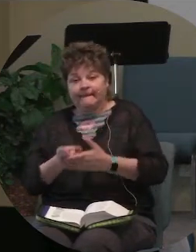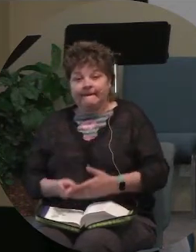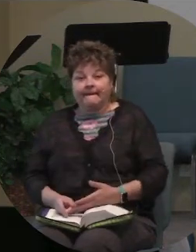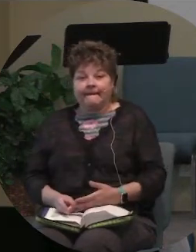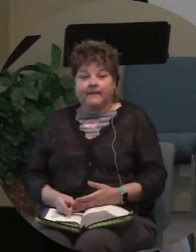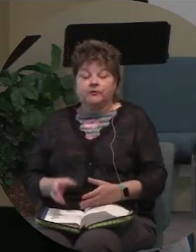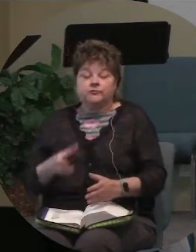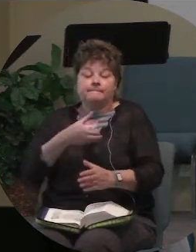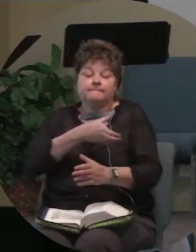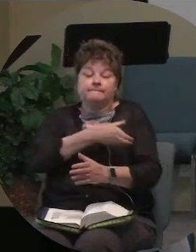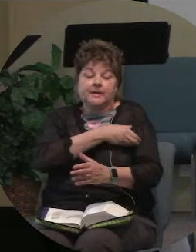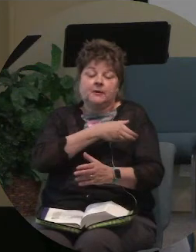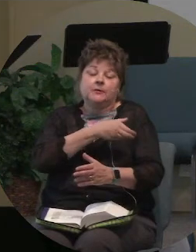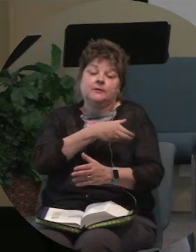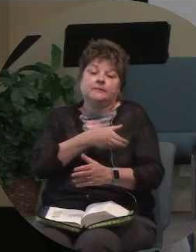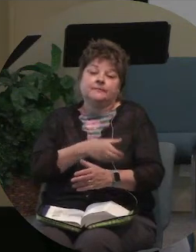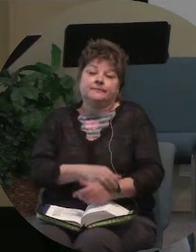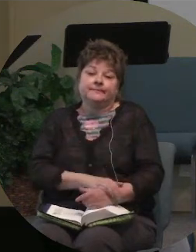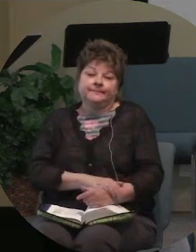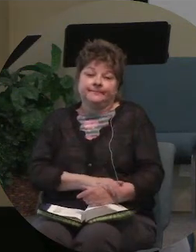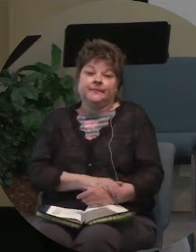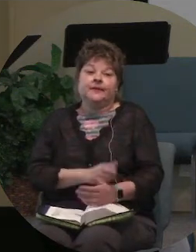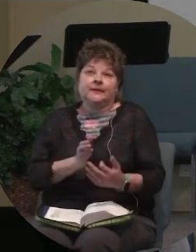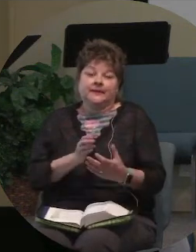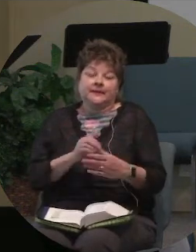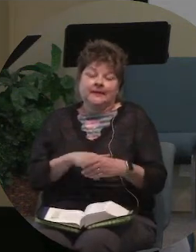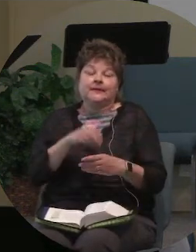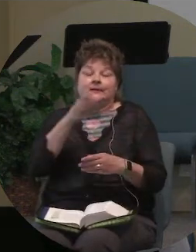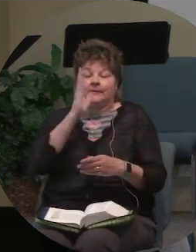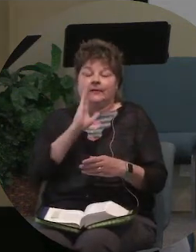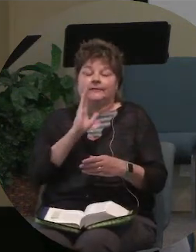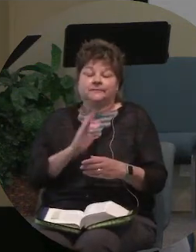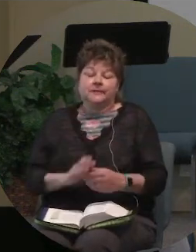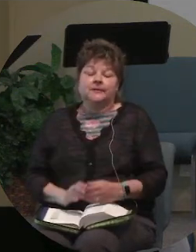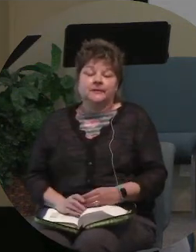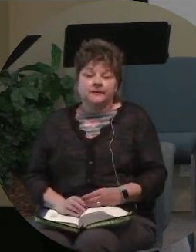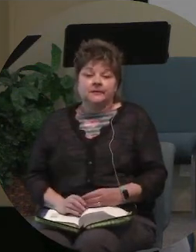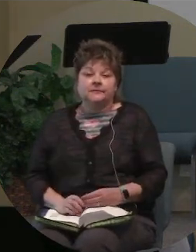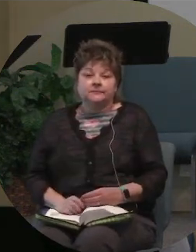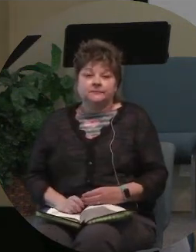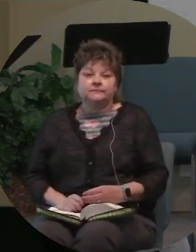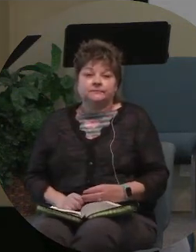There's power in God.